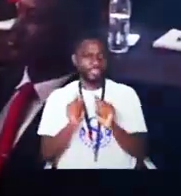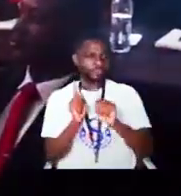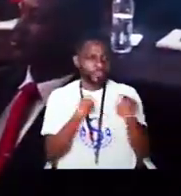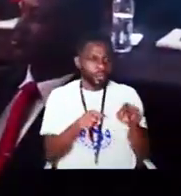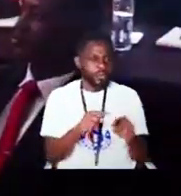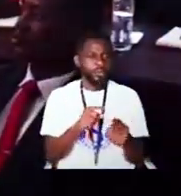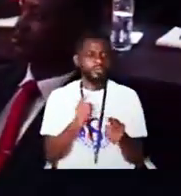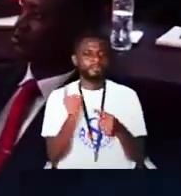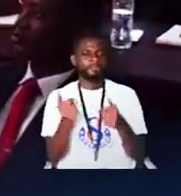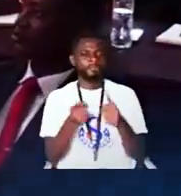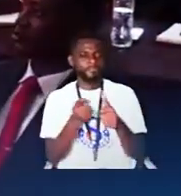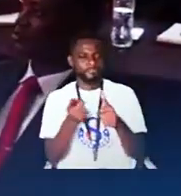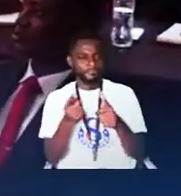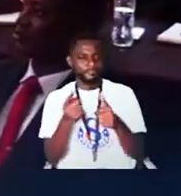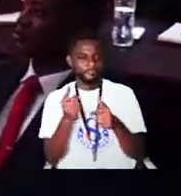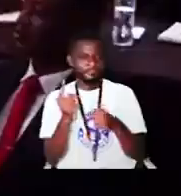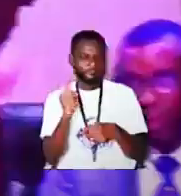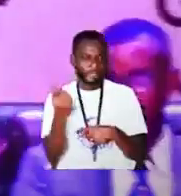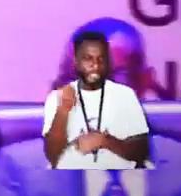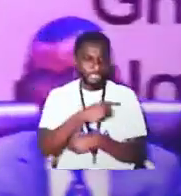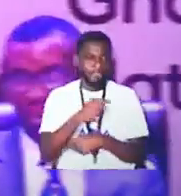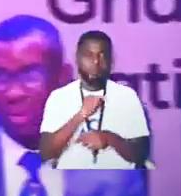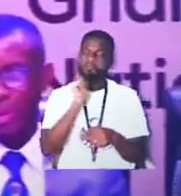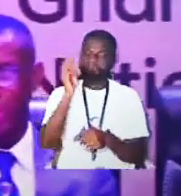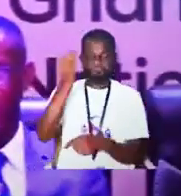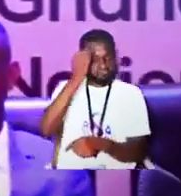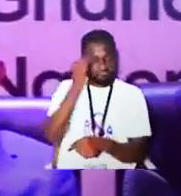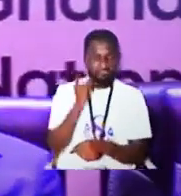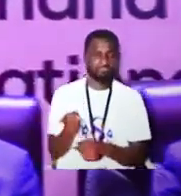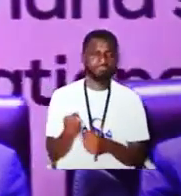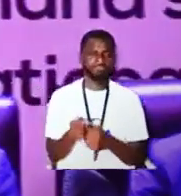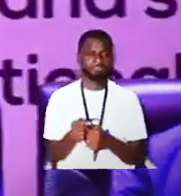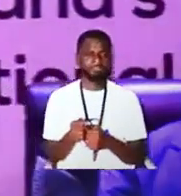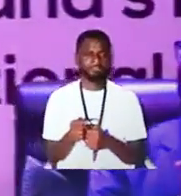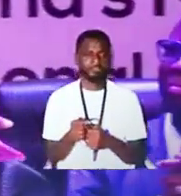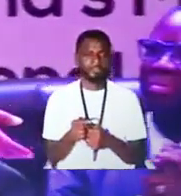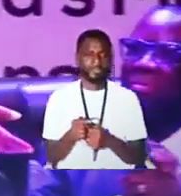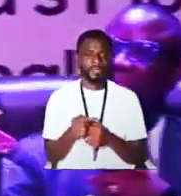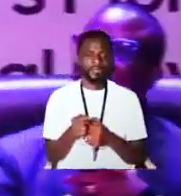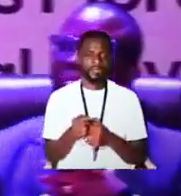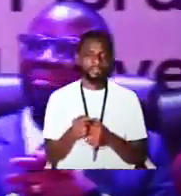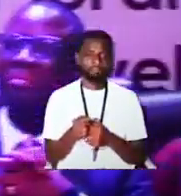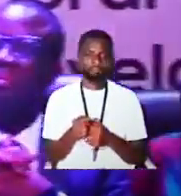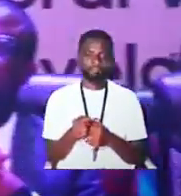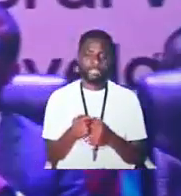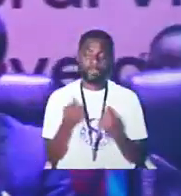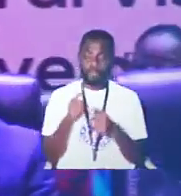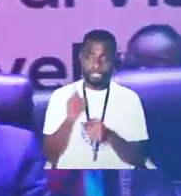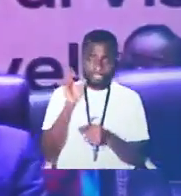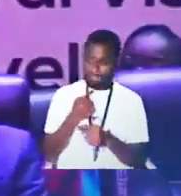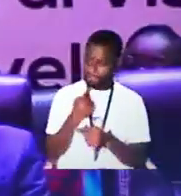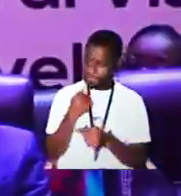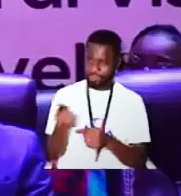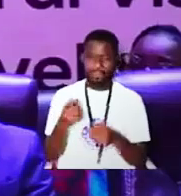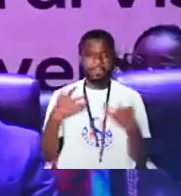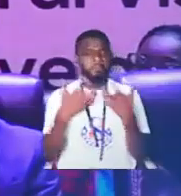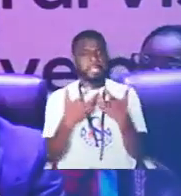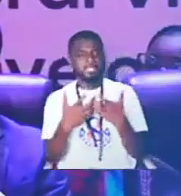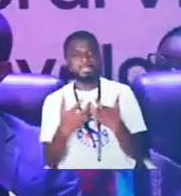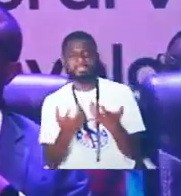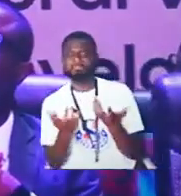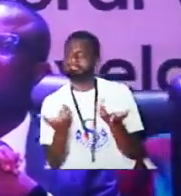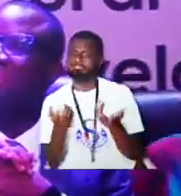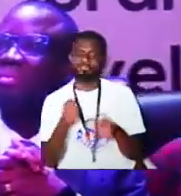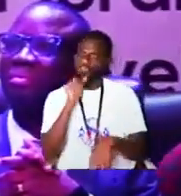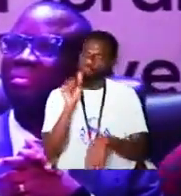the first day. Nobody was even attending to him. When they heard his story, they were telling him that the machines are broken down